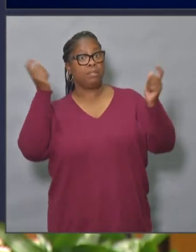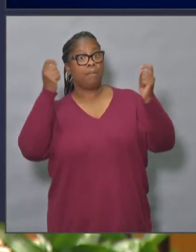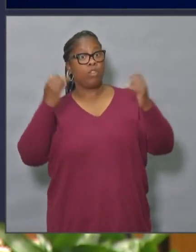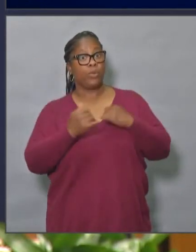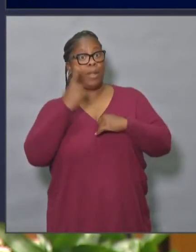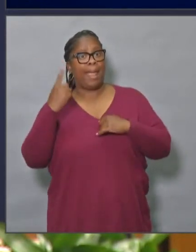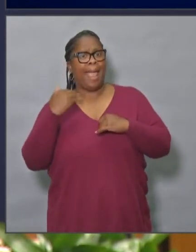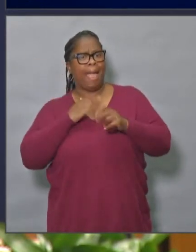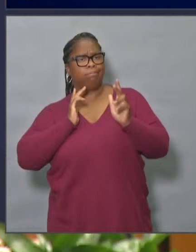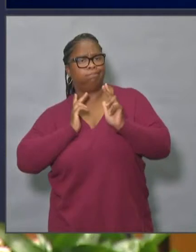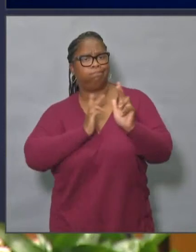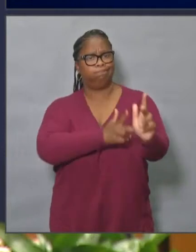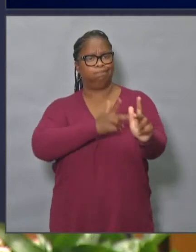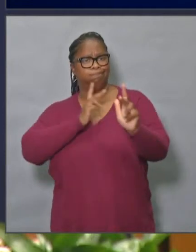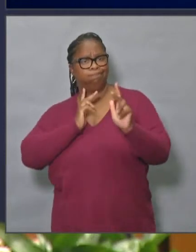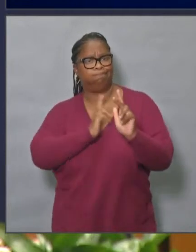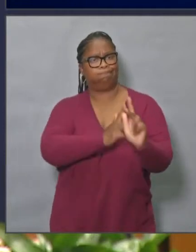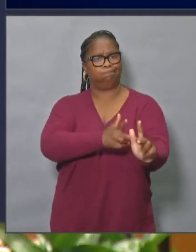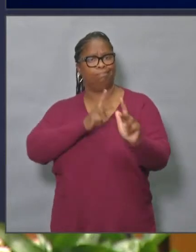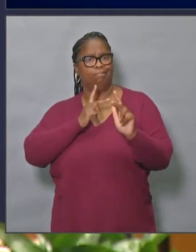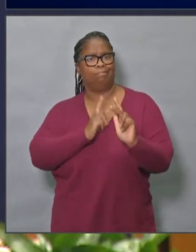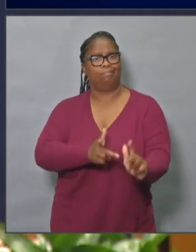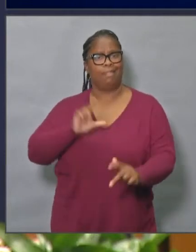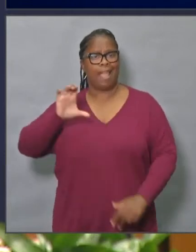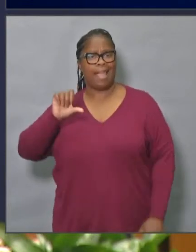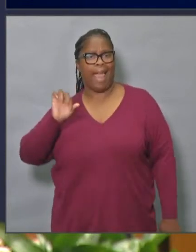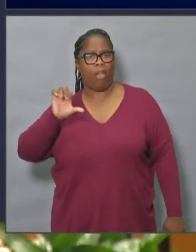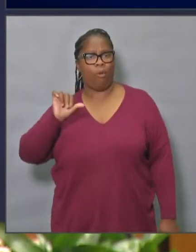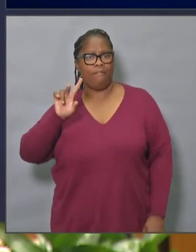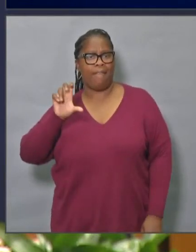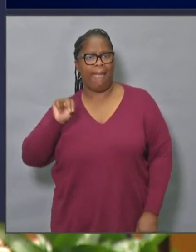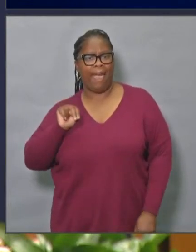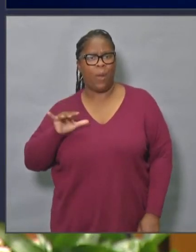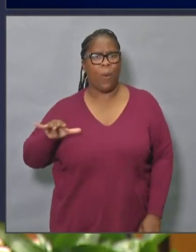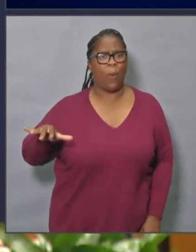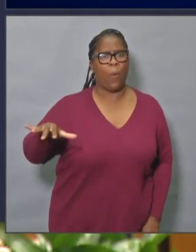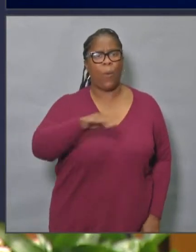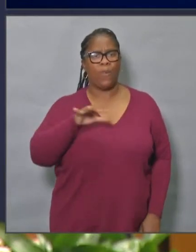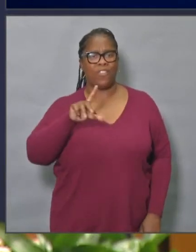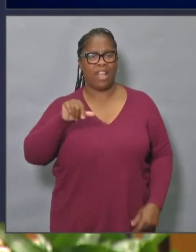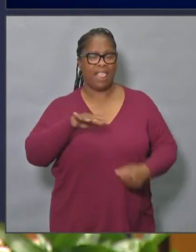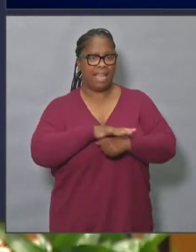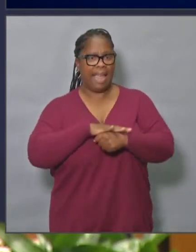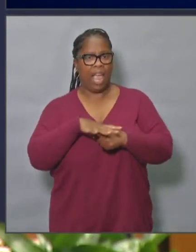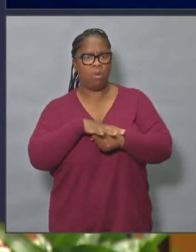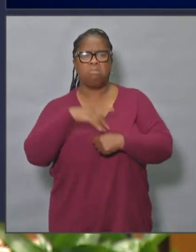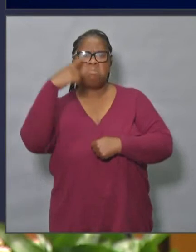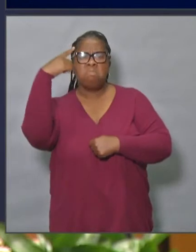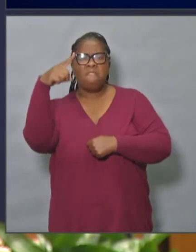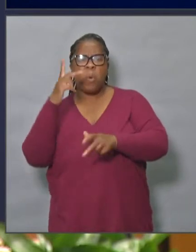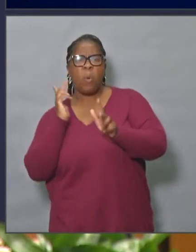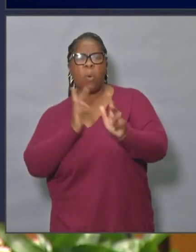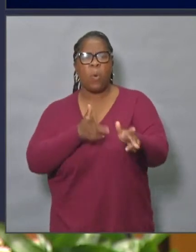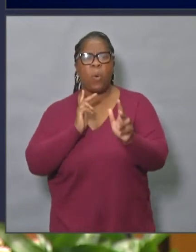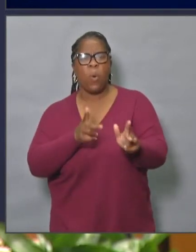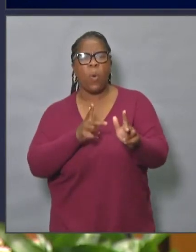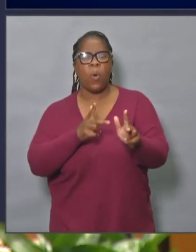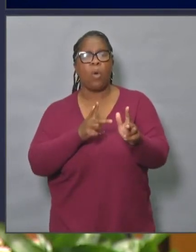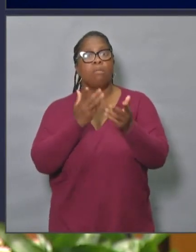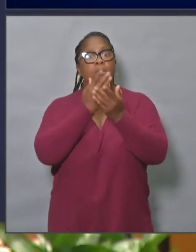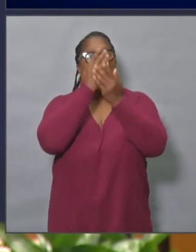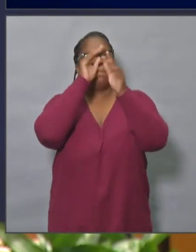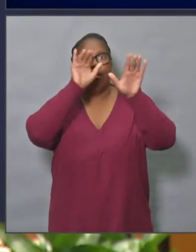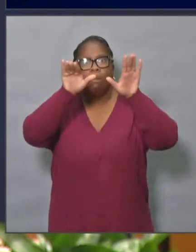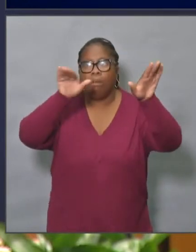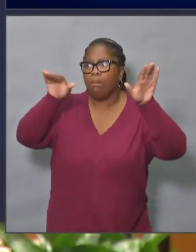census car parades that are being planned and happening throughout the County of Los Angeles to spread awareness and remind people to